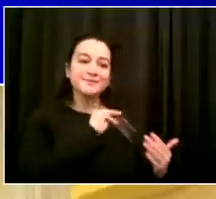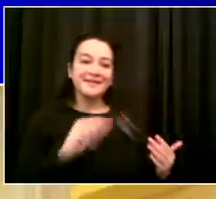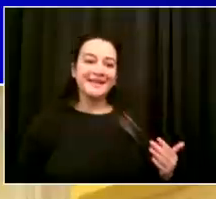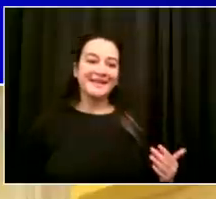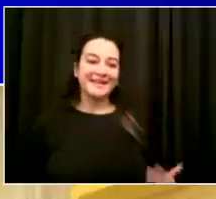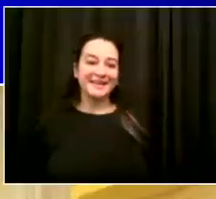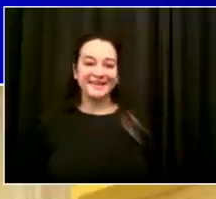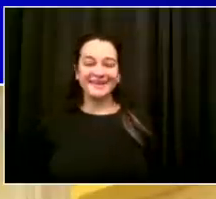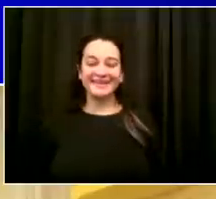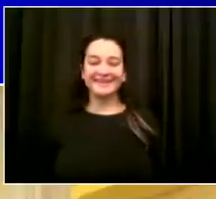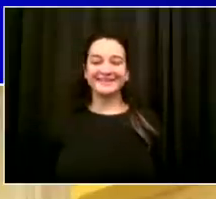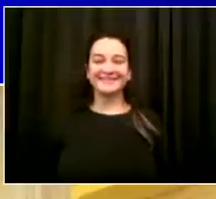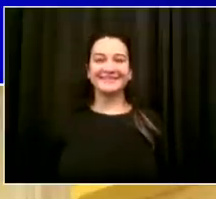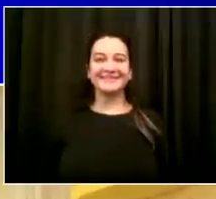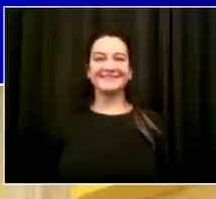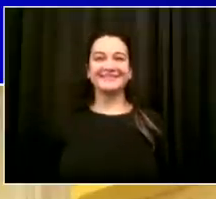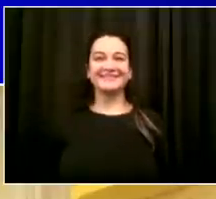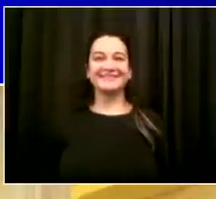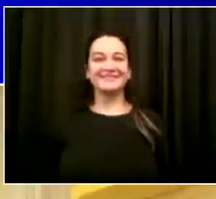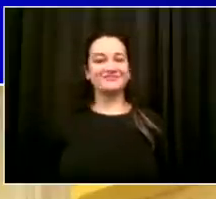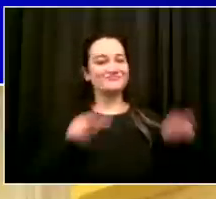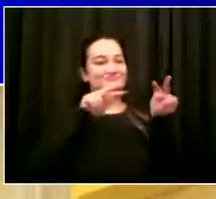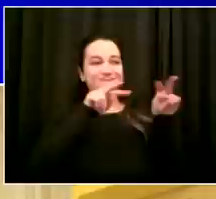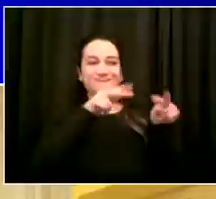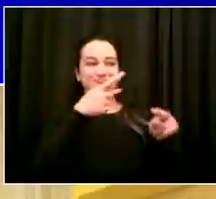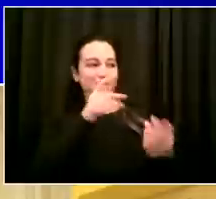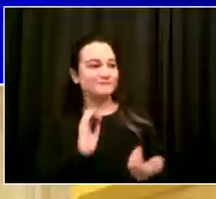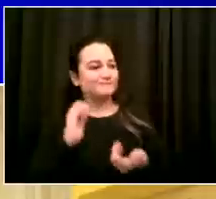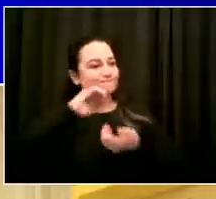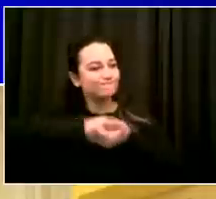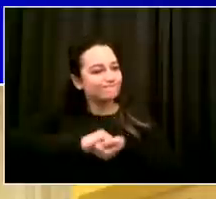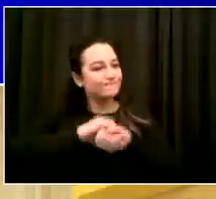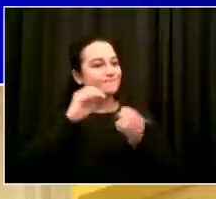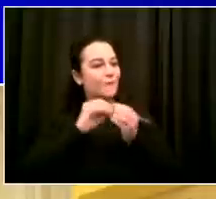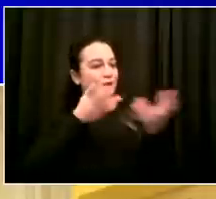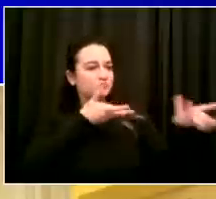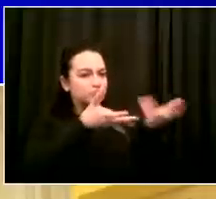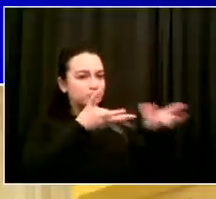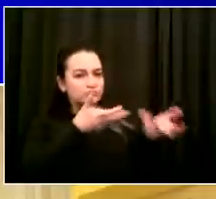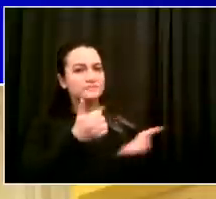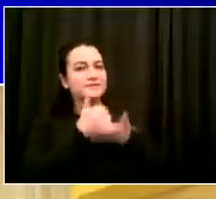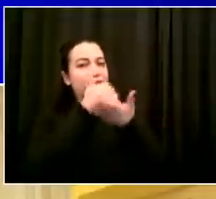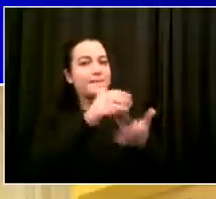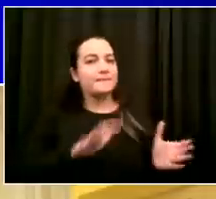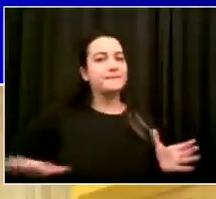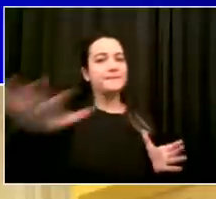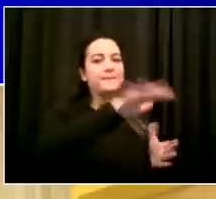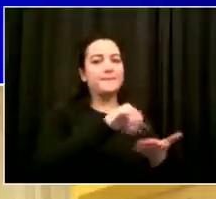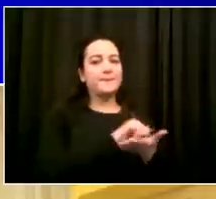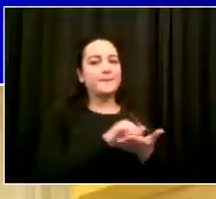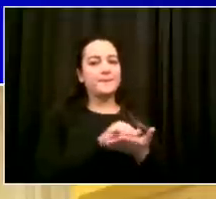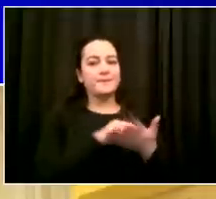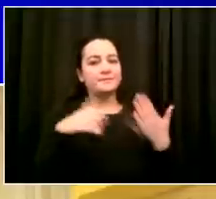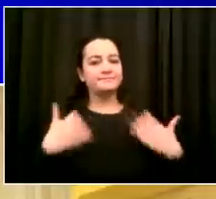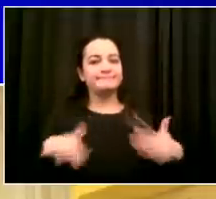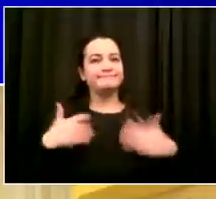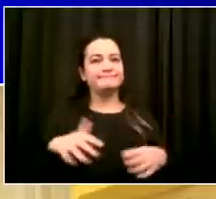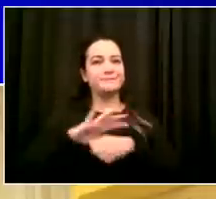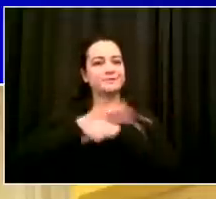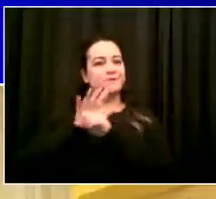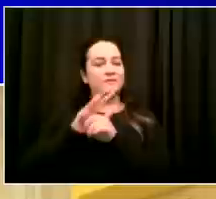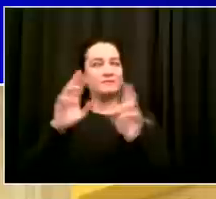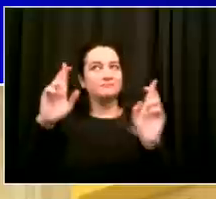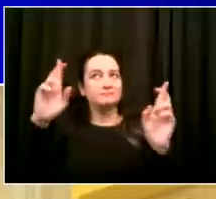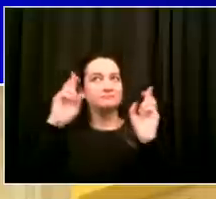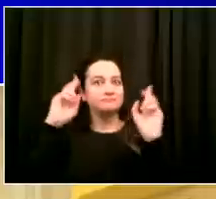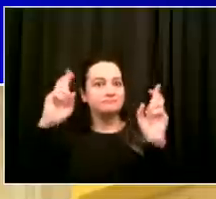let's look forward to one day having this crisis over with. Steve, I want to thank you. And first of all, I want to say I'm just